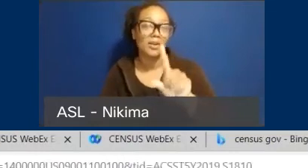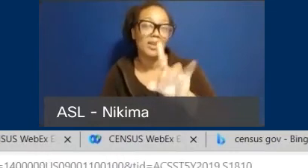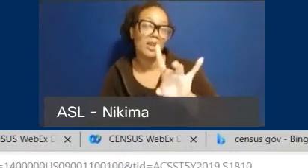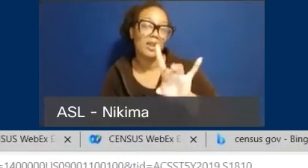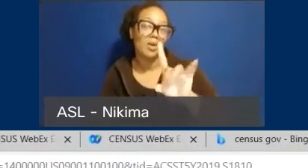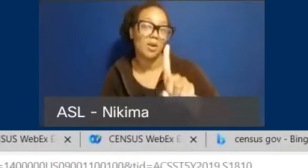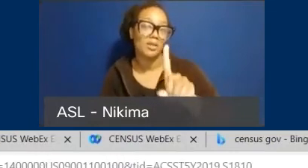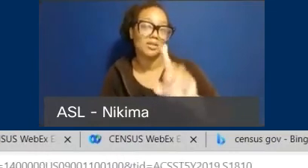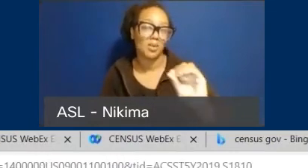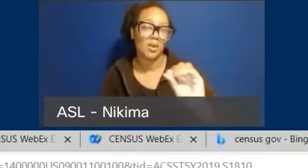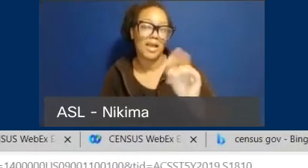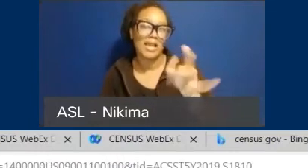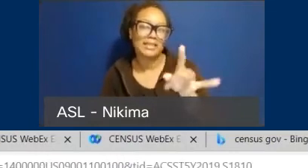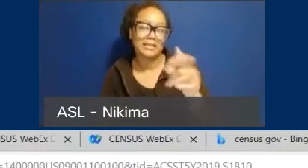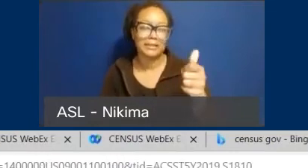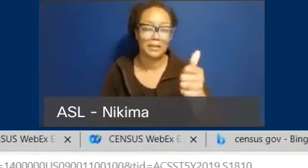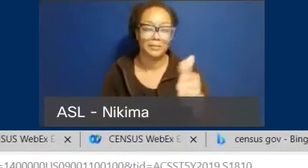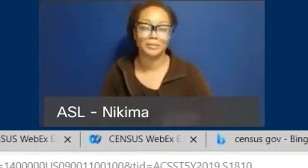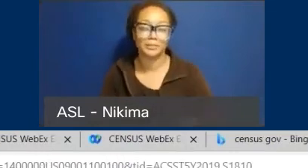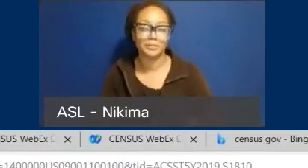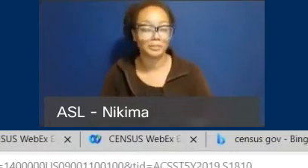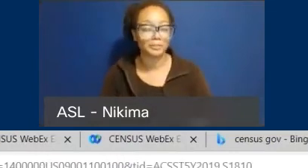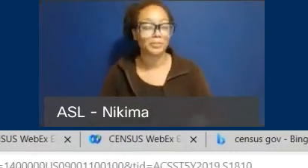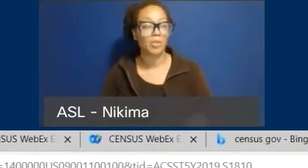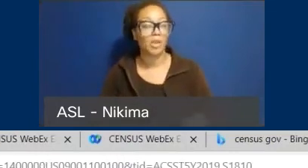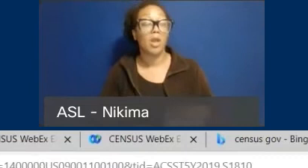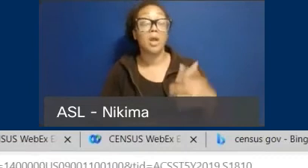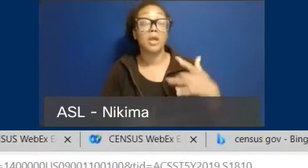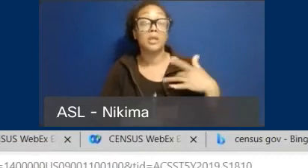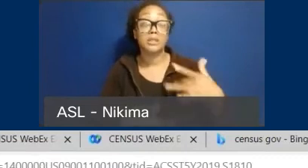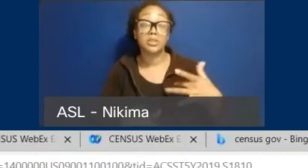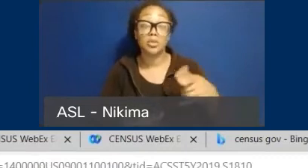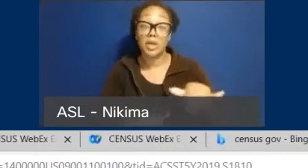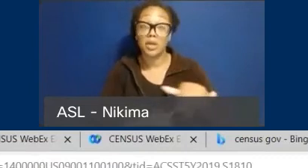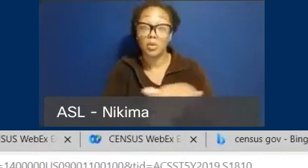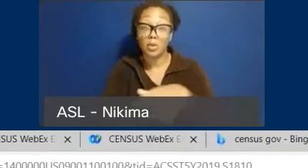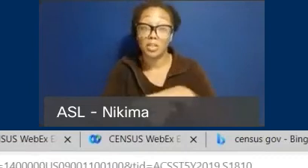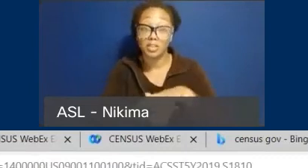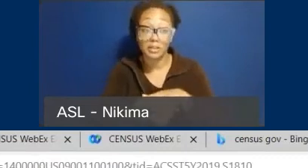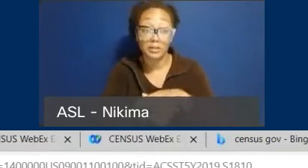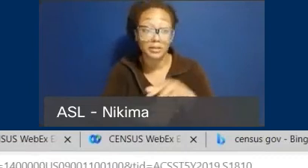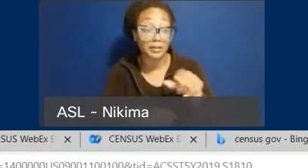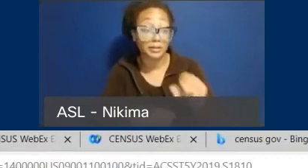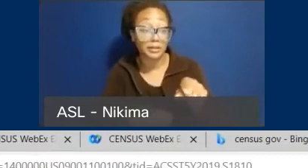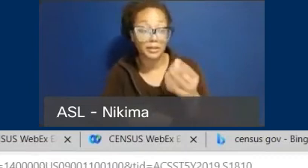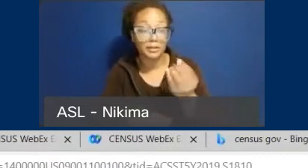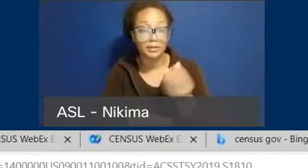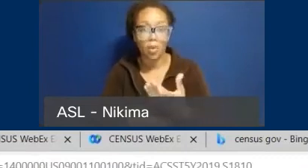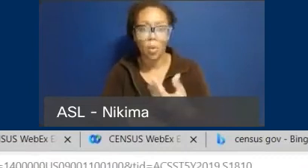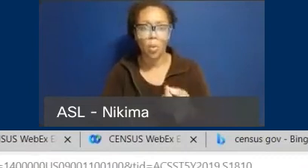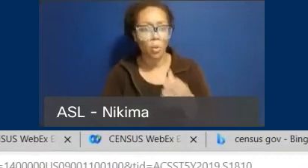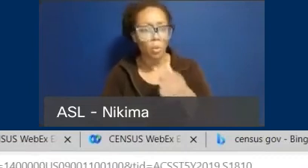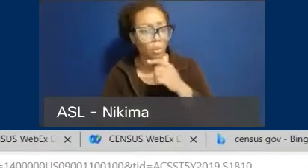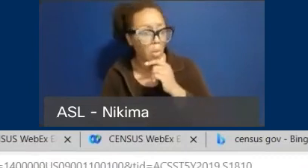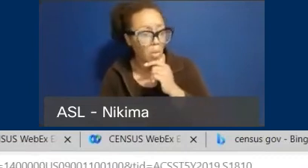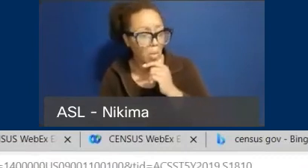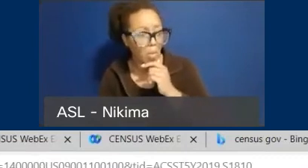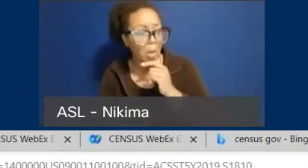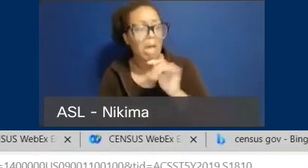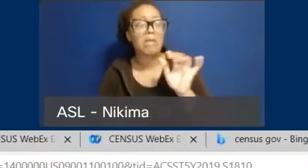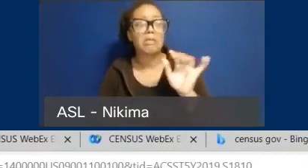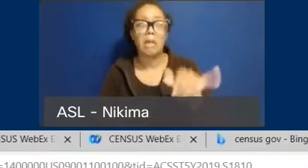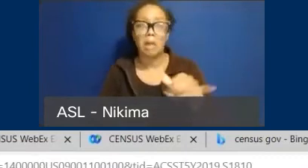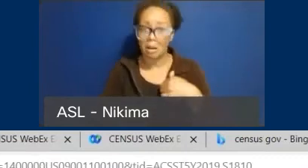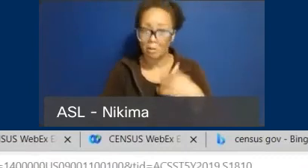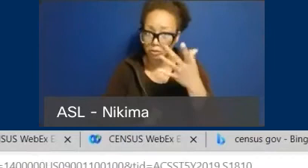Usually the location of the table tells you it's, oh yeah, this table is of interest to me. So this one is